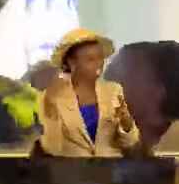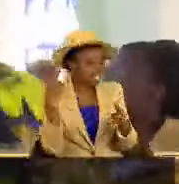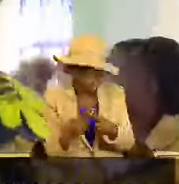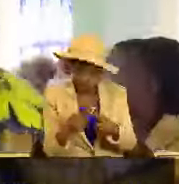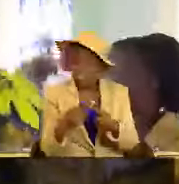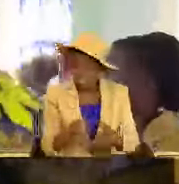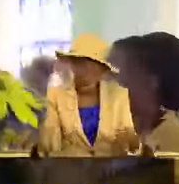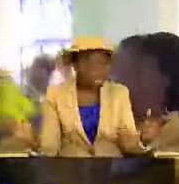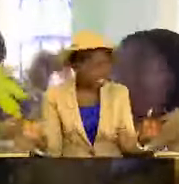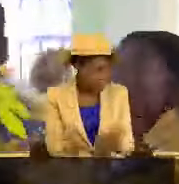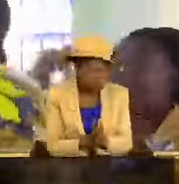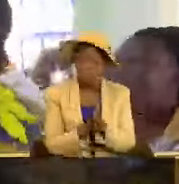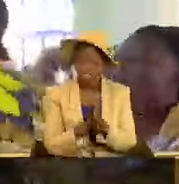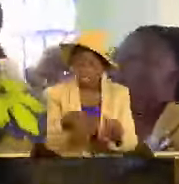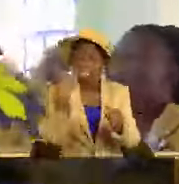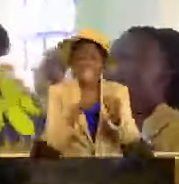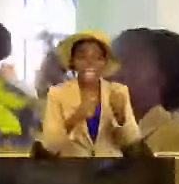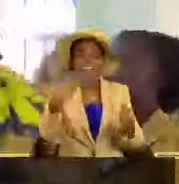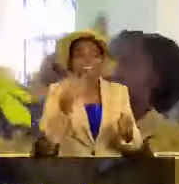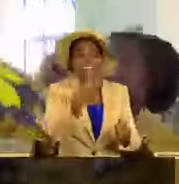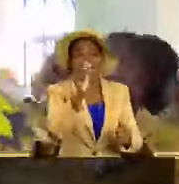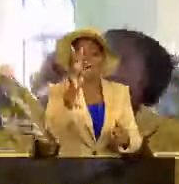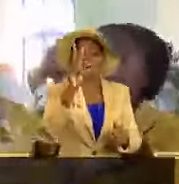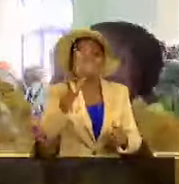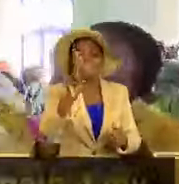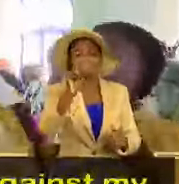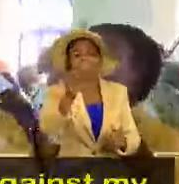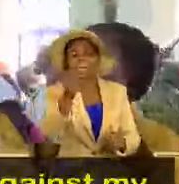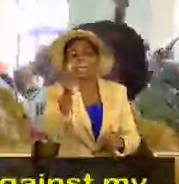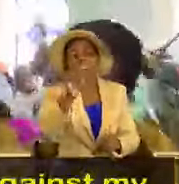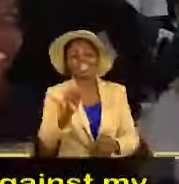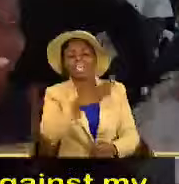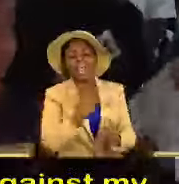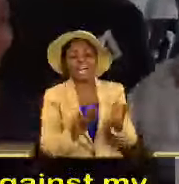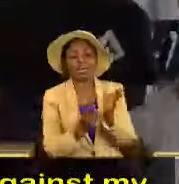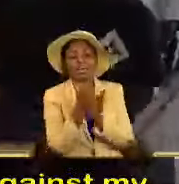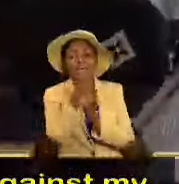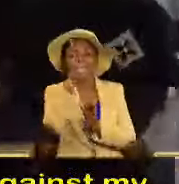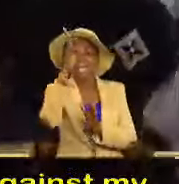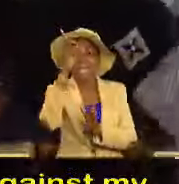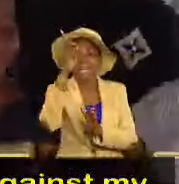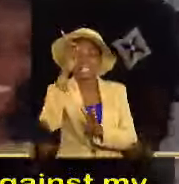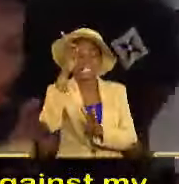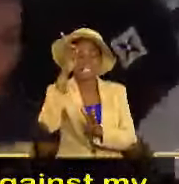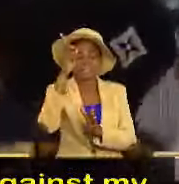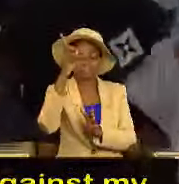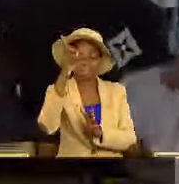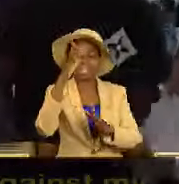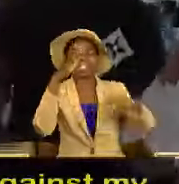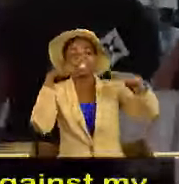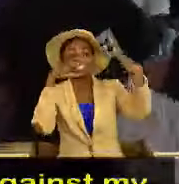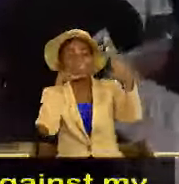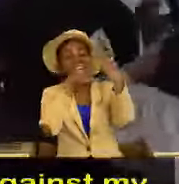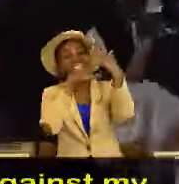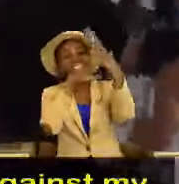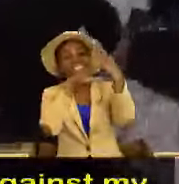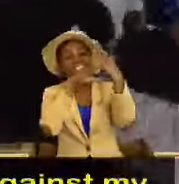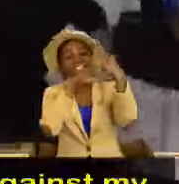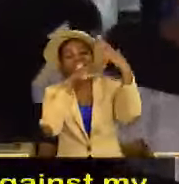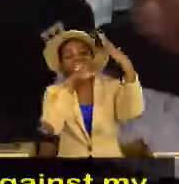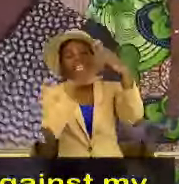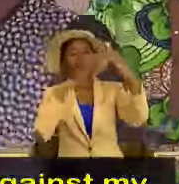I cut off your head I cut off your head I cut of your head I cut of your head I cut of your head I cut of your head in the name